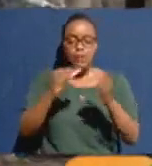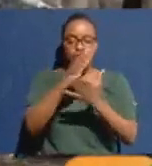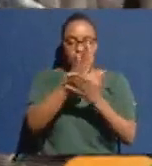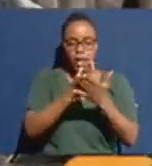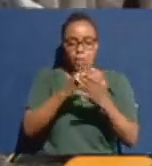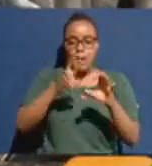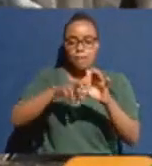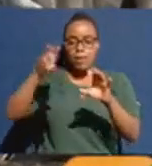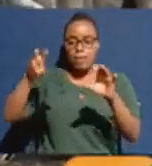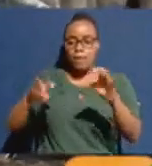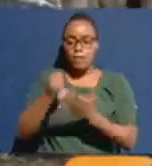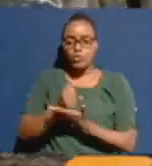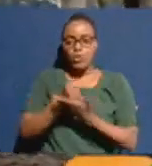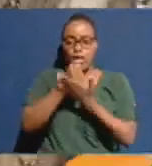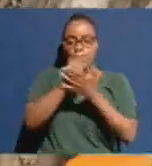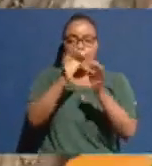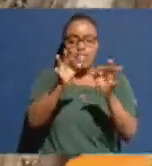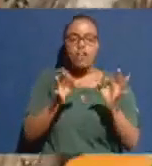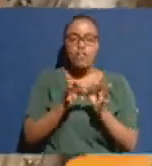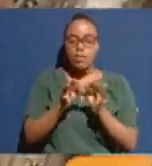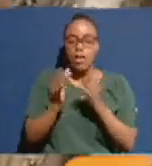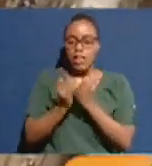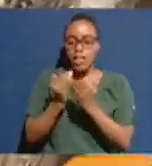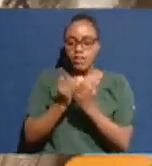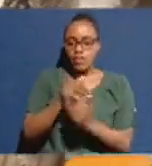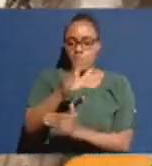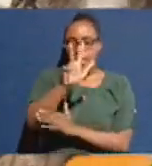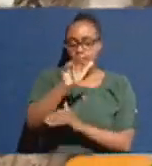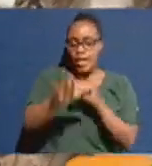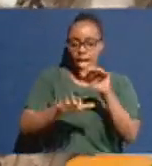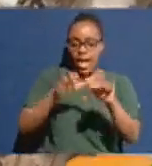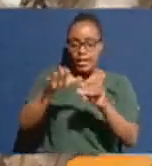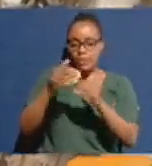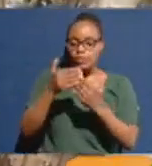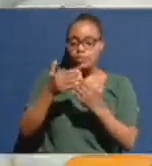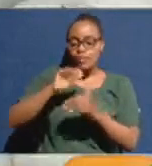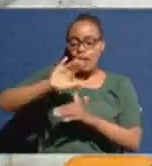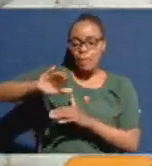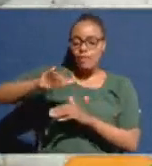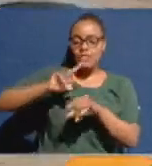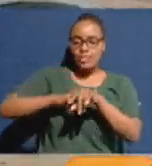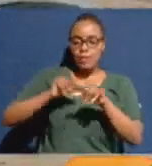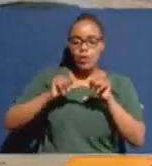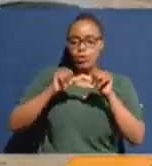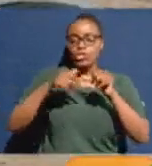drop out to help the family take care of the few animals left as the drought persists.